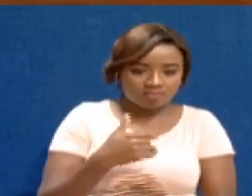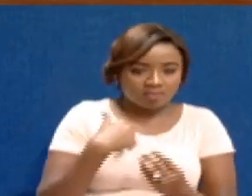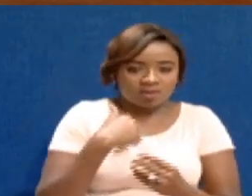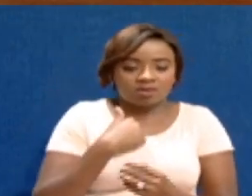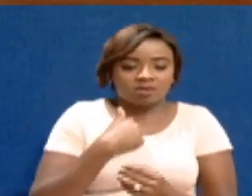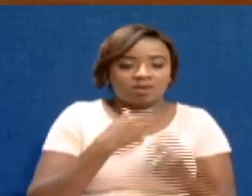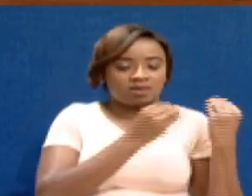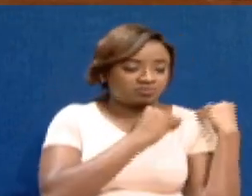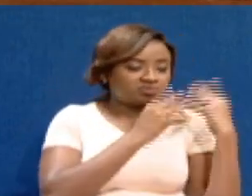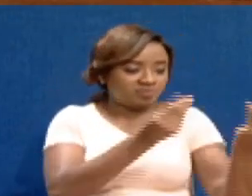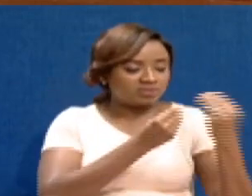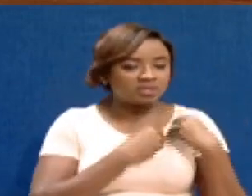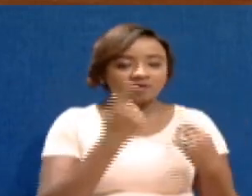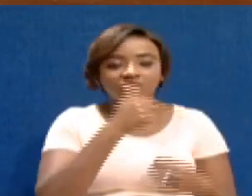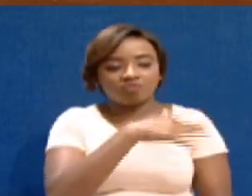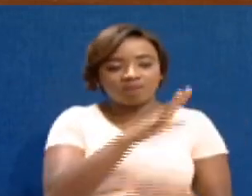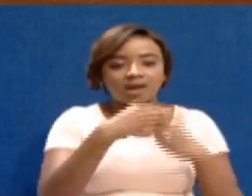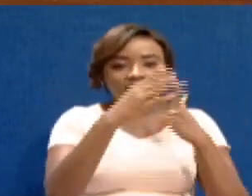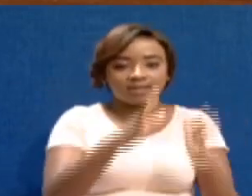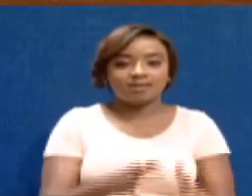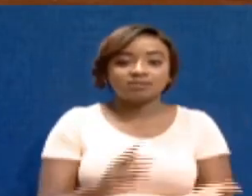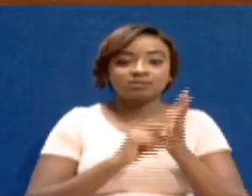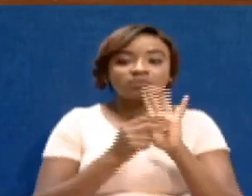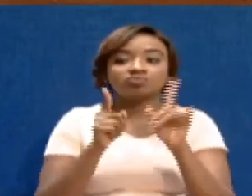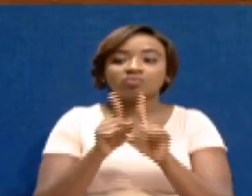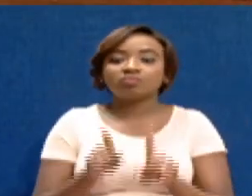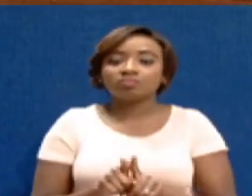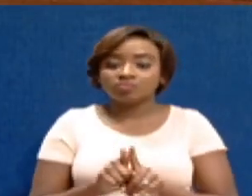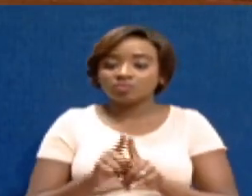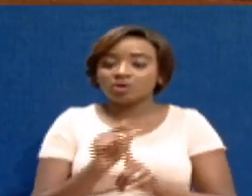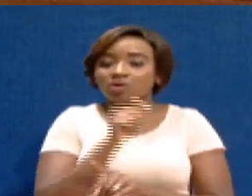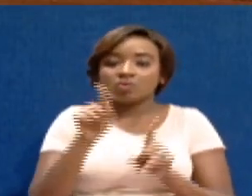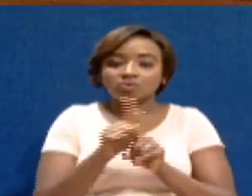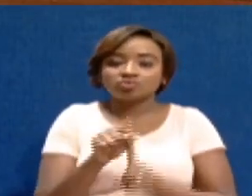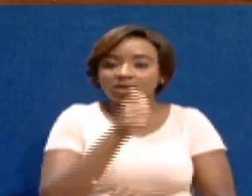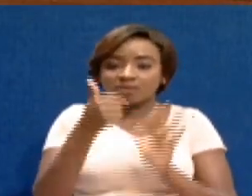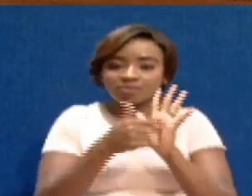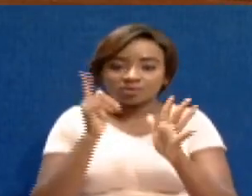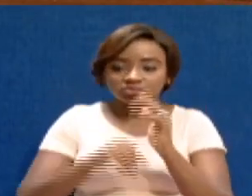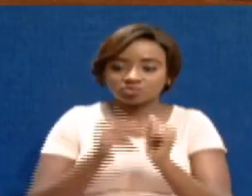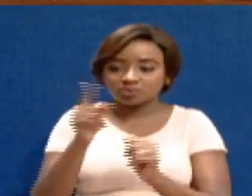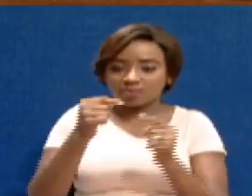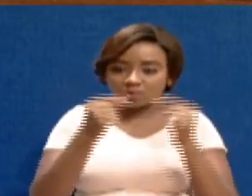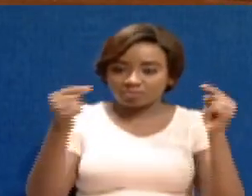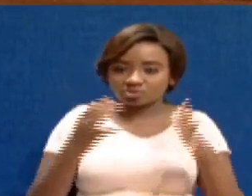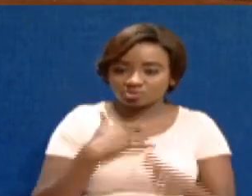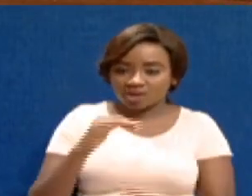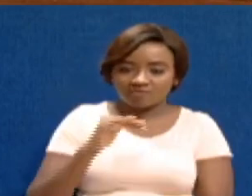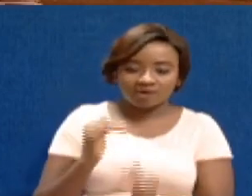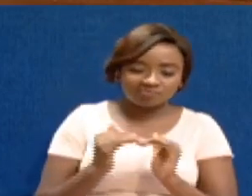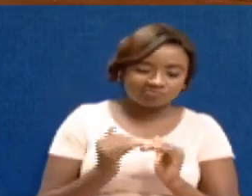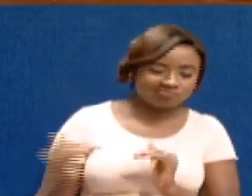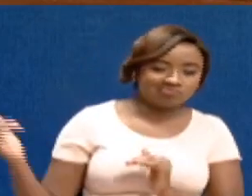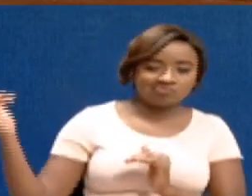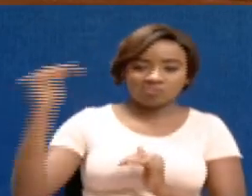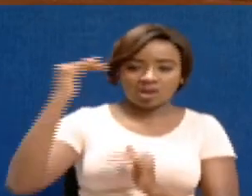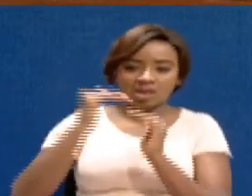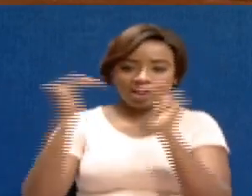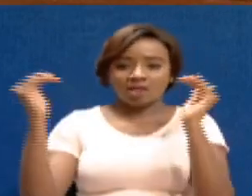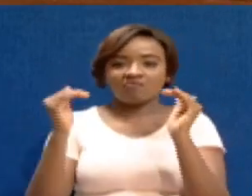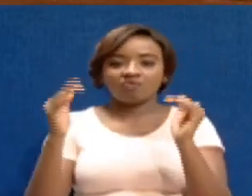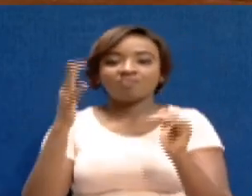about this. It is our right and our duty. Nobody is entitled to produce a document and tell me that